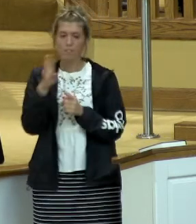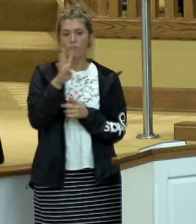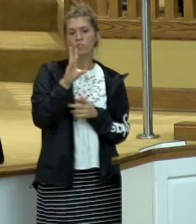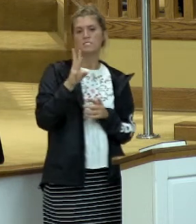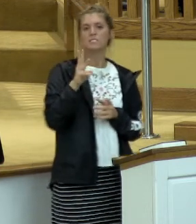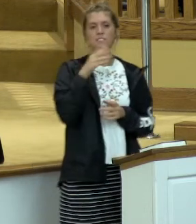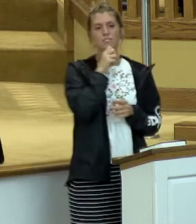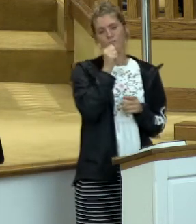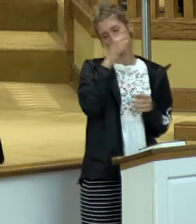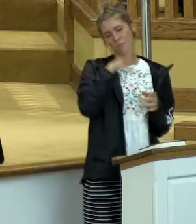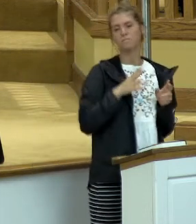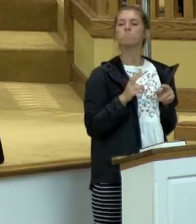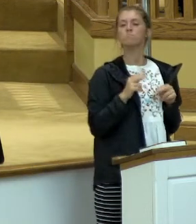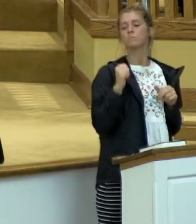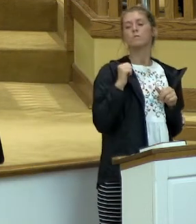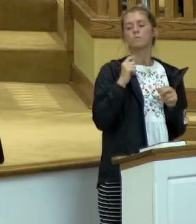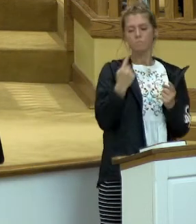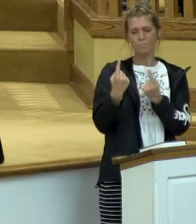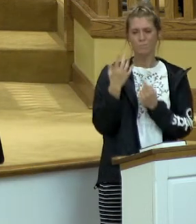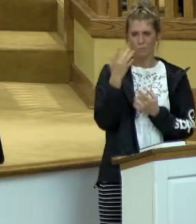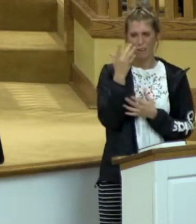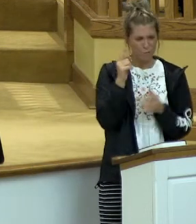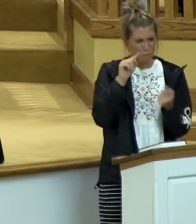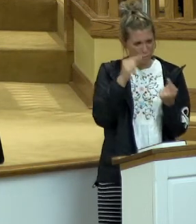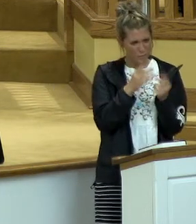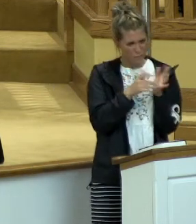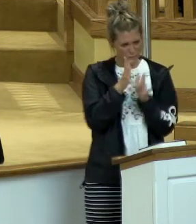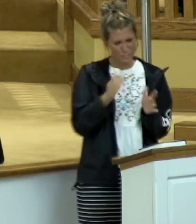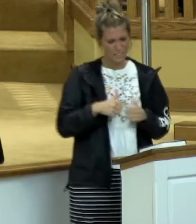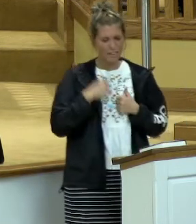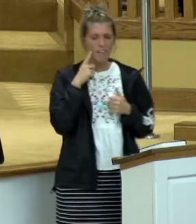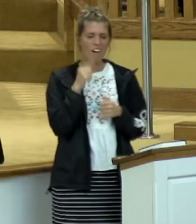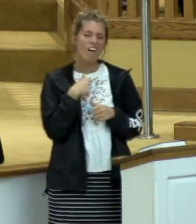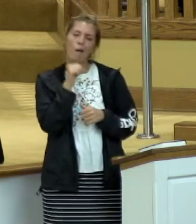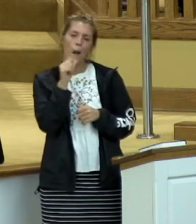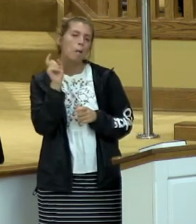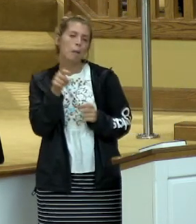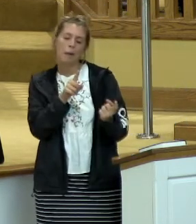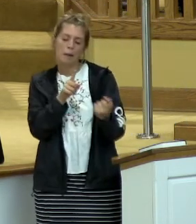right? Do we get to the point where we arrive? At what point in our Christian life do we think, oh, that's not